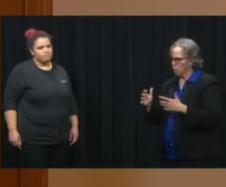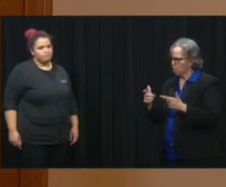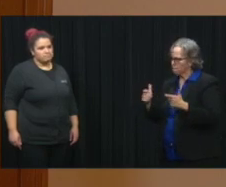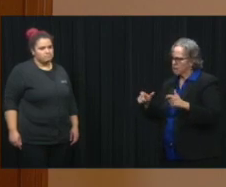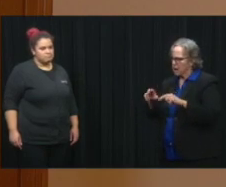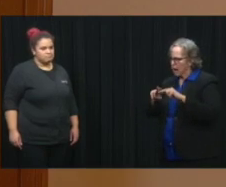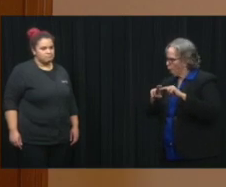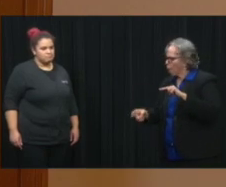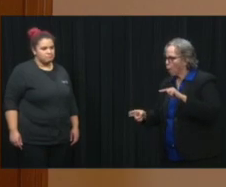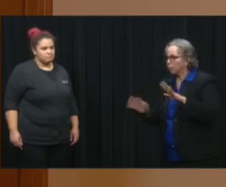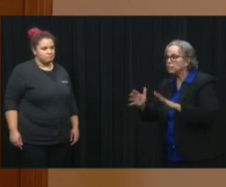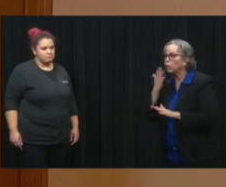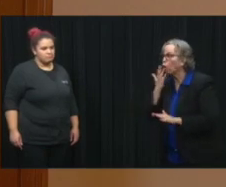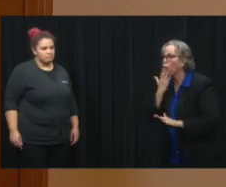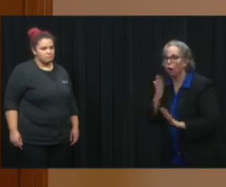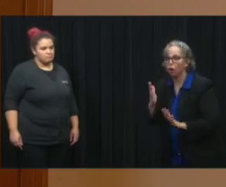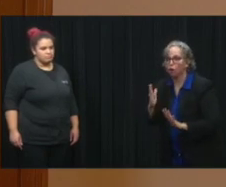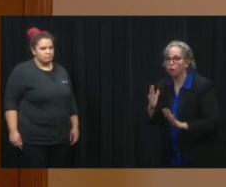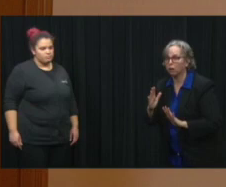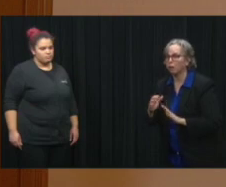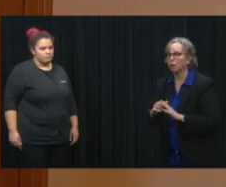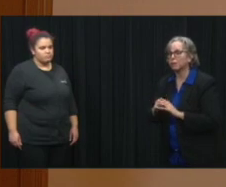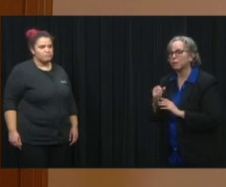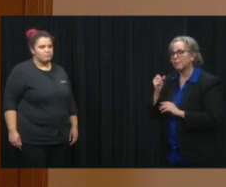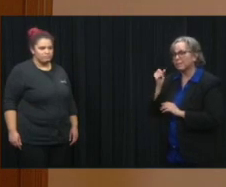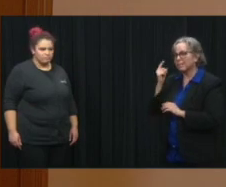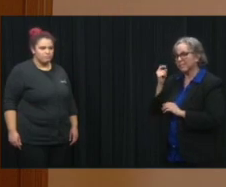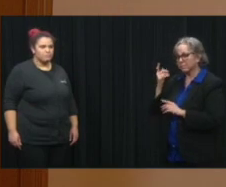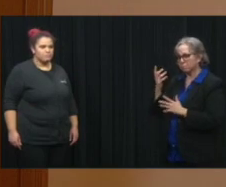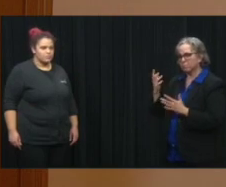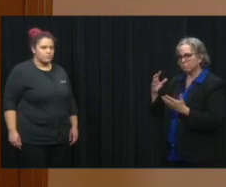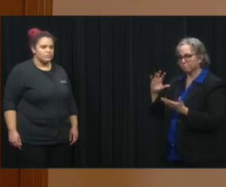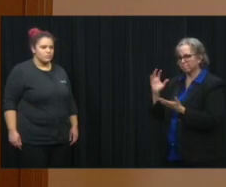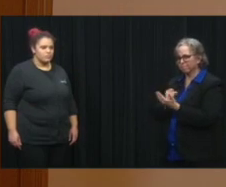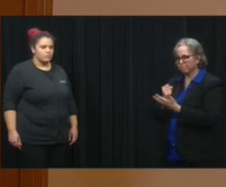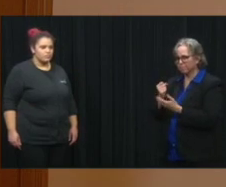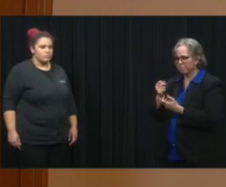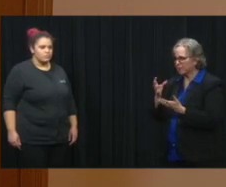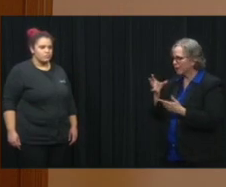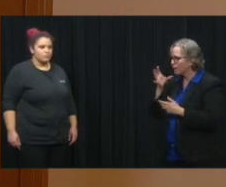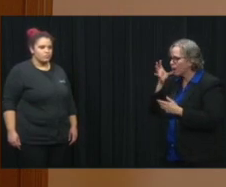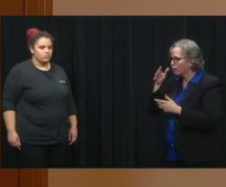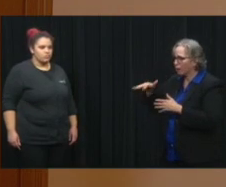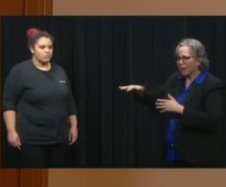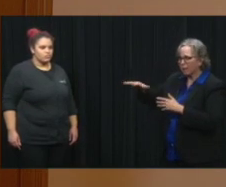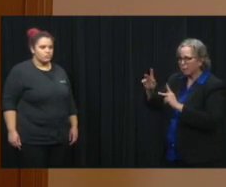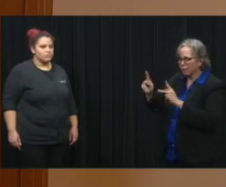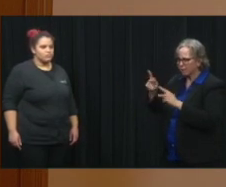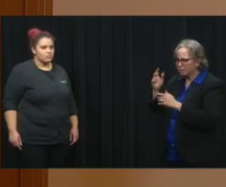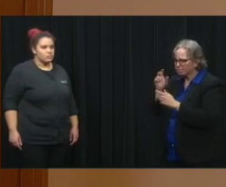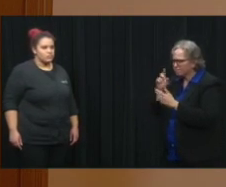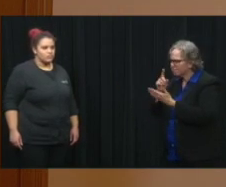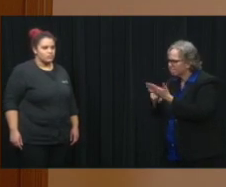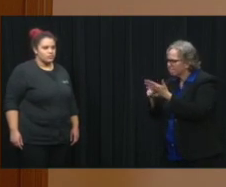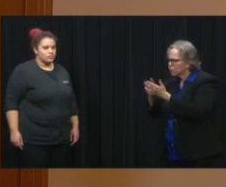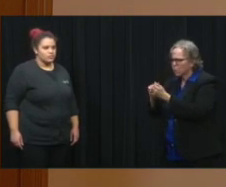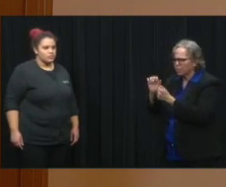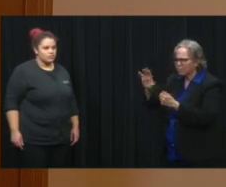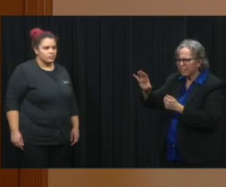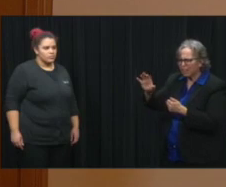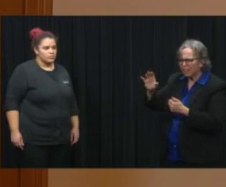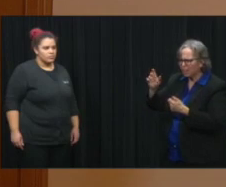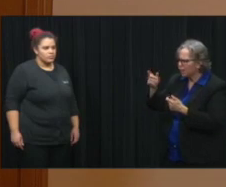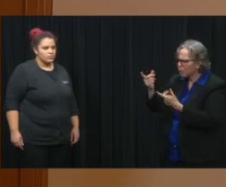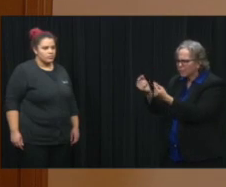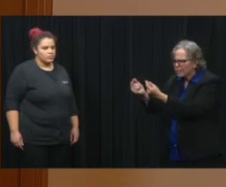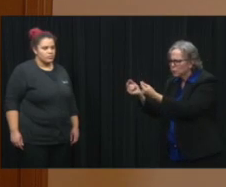opportunity, especially out in more rural areas of the state, to talk to some of the hospital CEOs about what they're facing, how they're repurposing